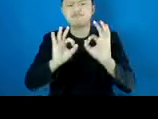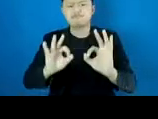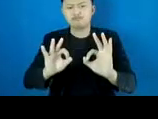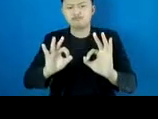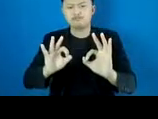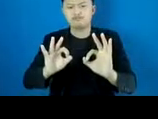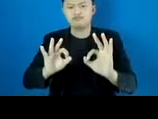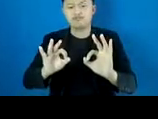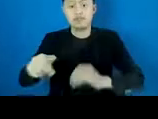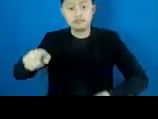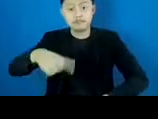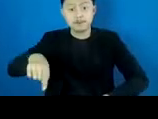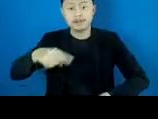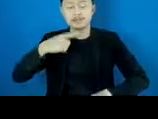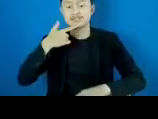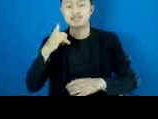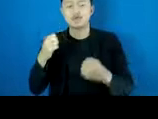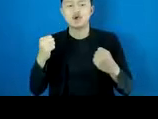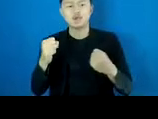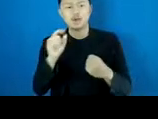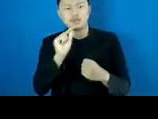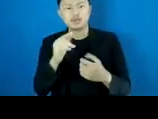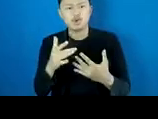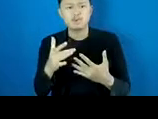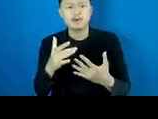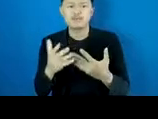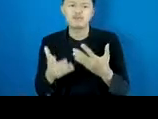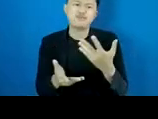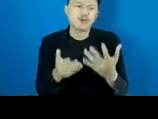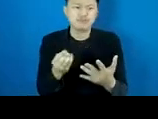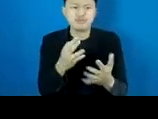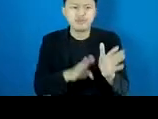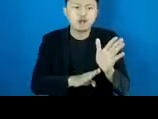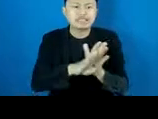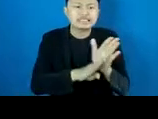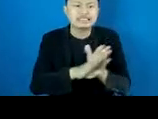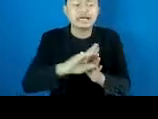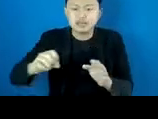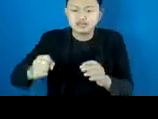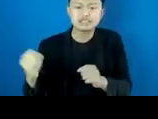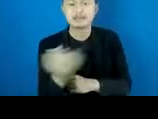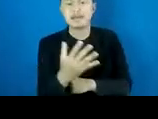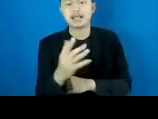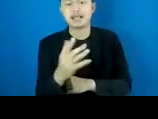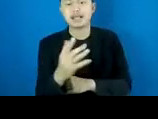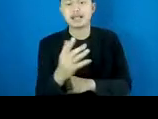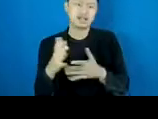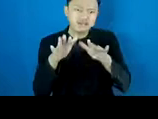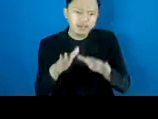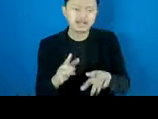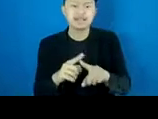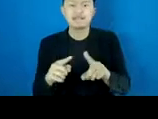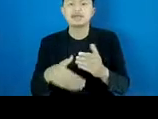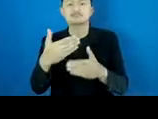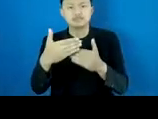risks like the thermal runaway temperature is lower, so it needs cooling and it needs monitoring much